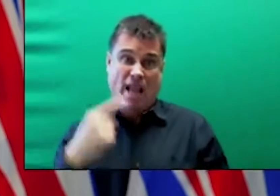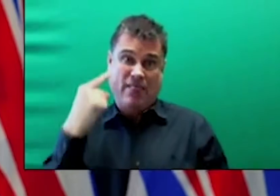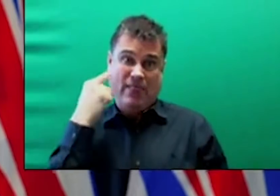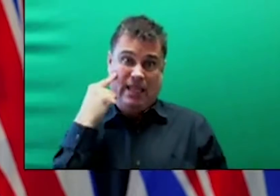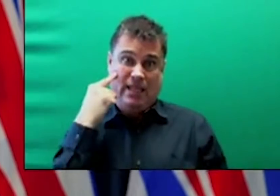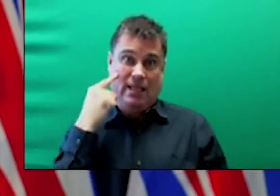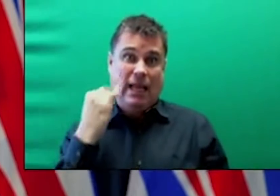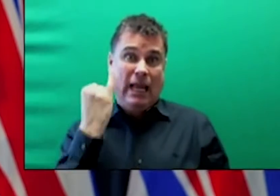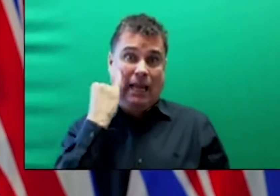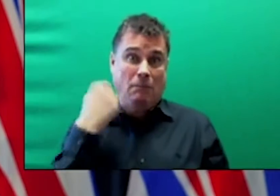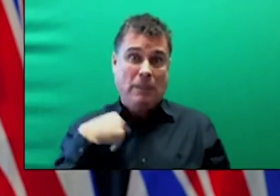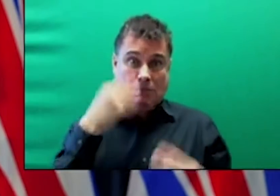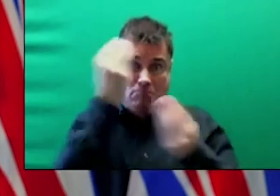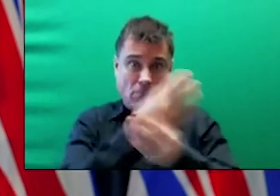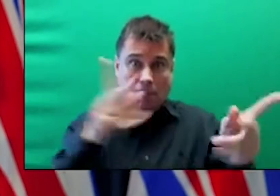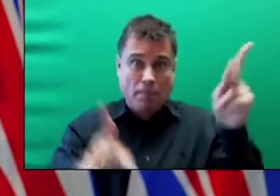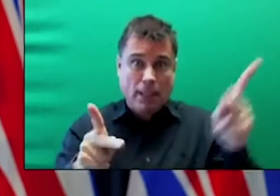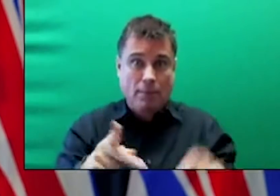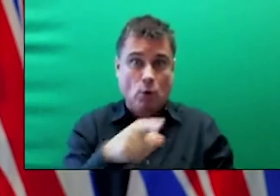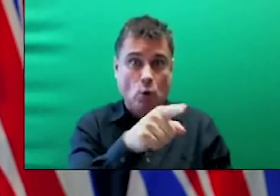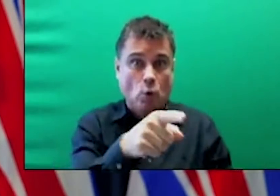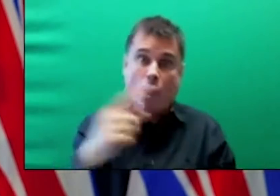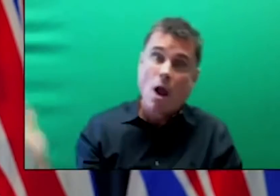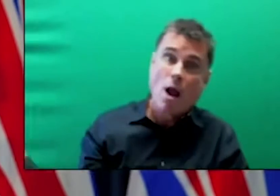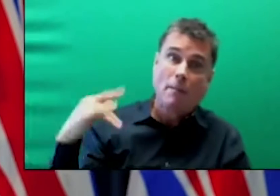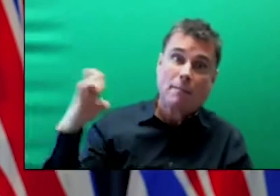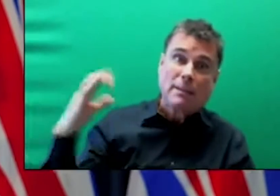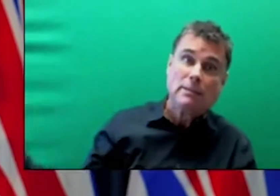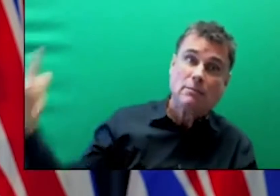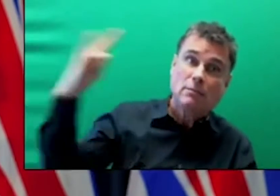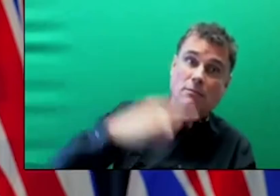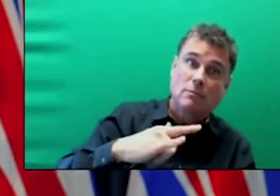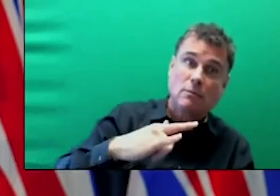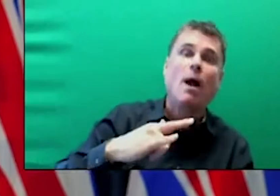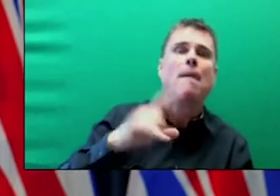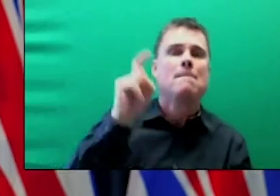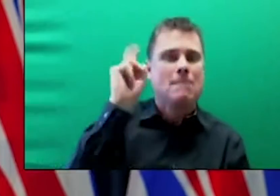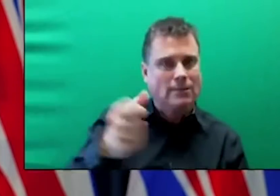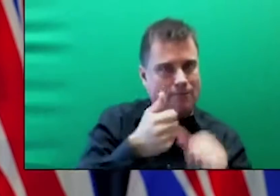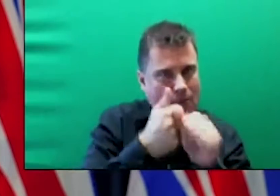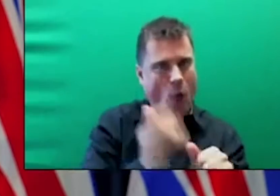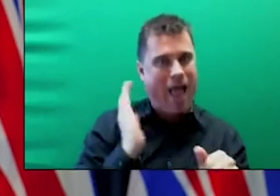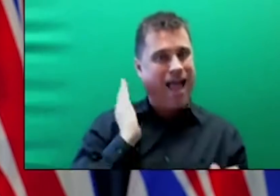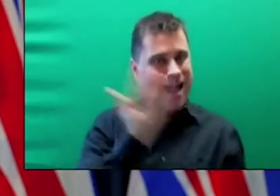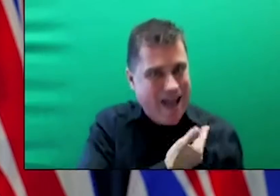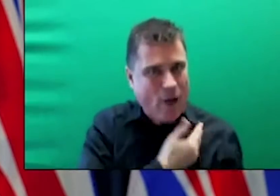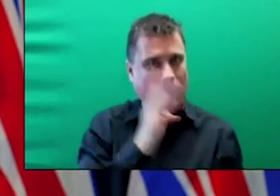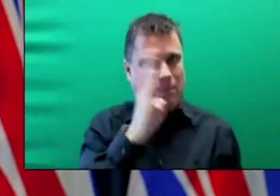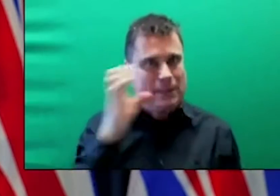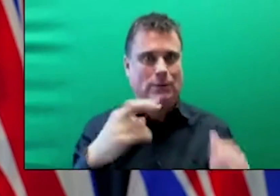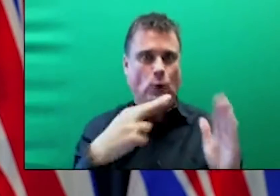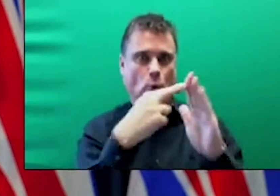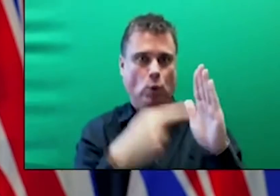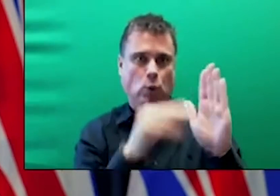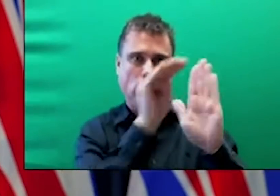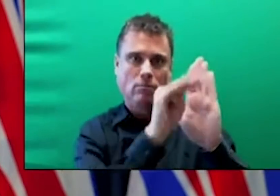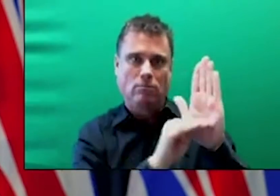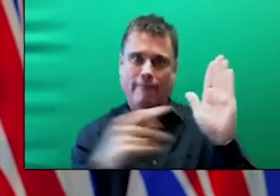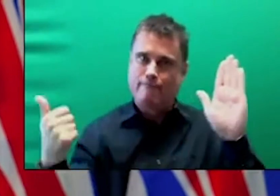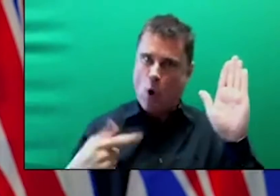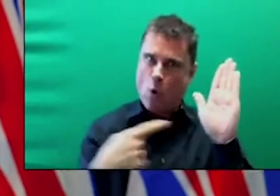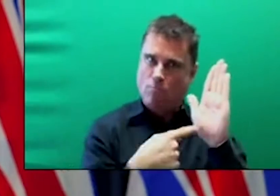be a logistical challenge. We had enough challenge with the international borders assisting